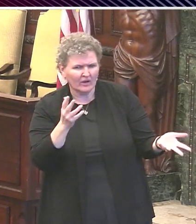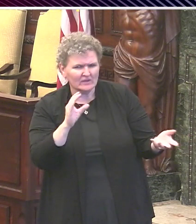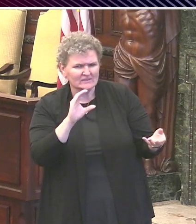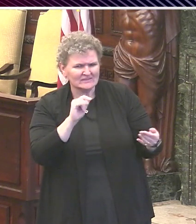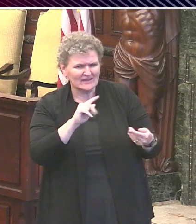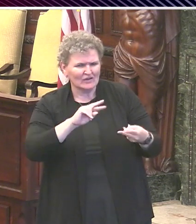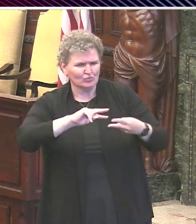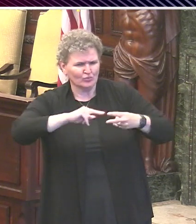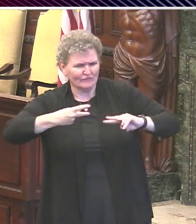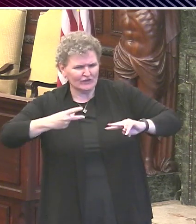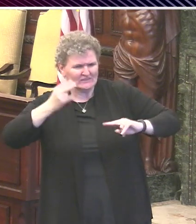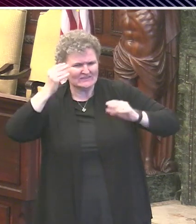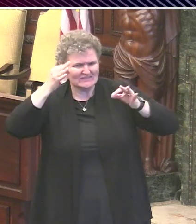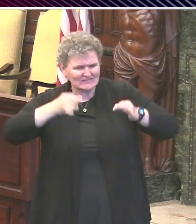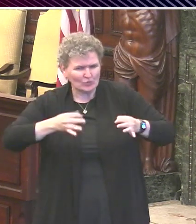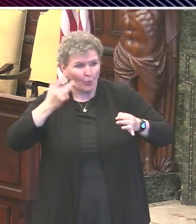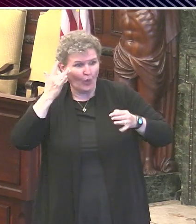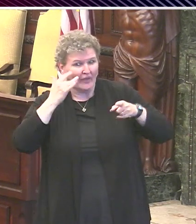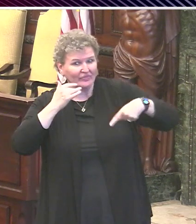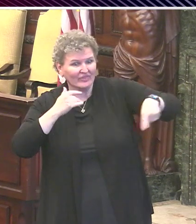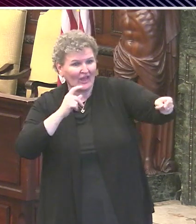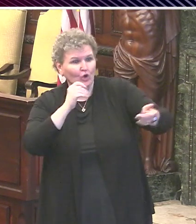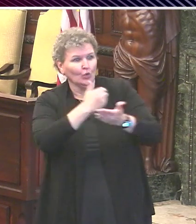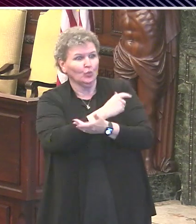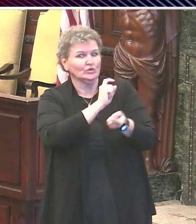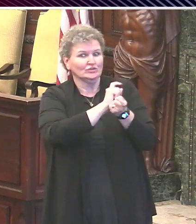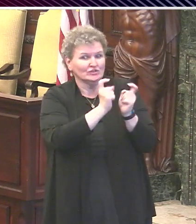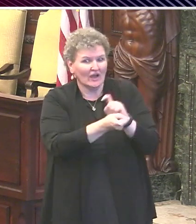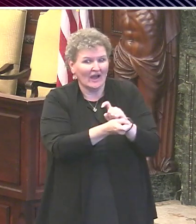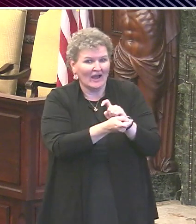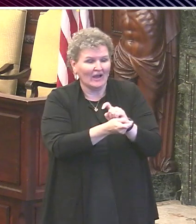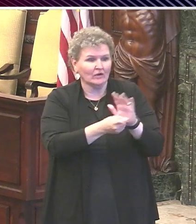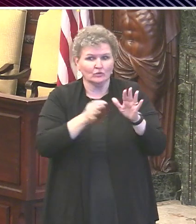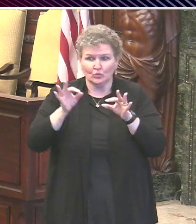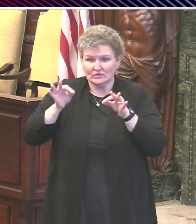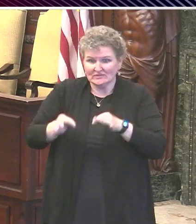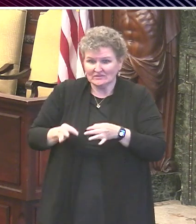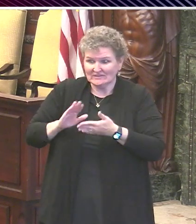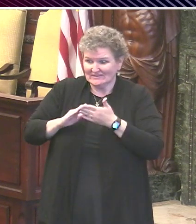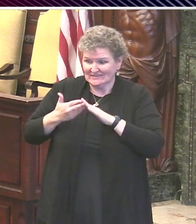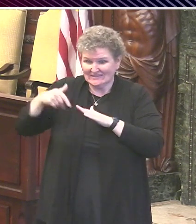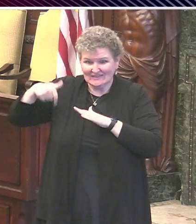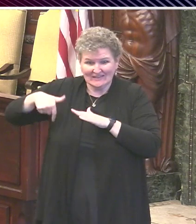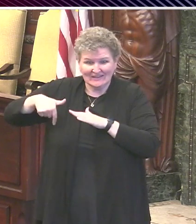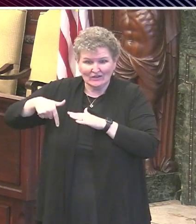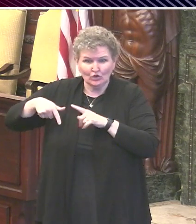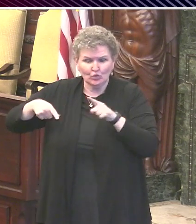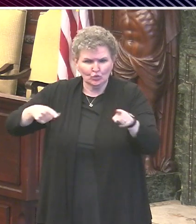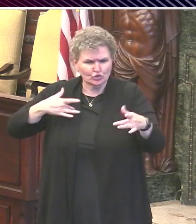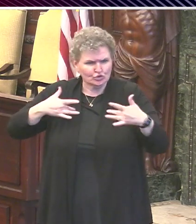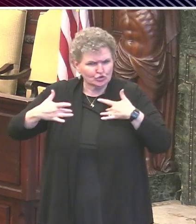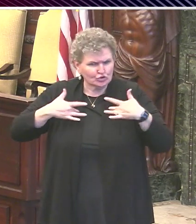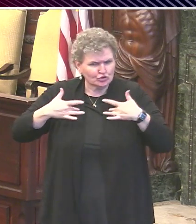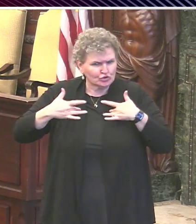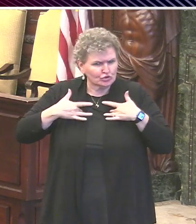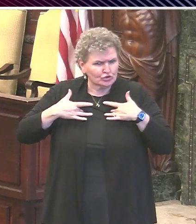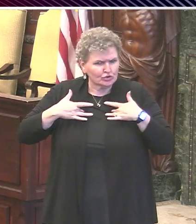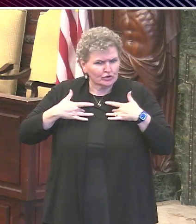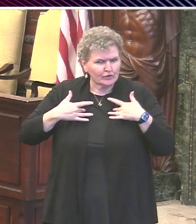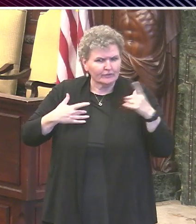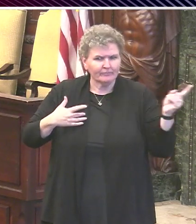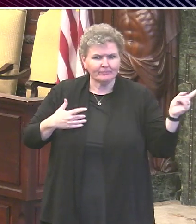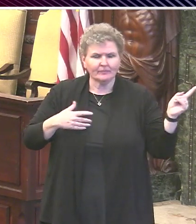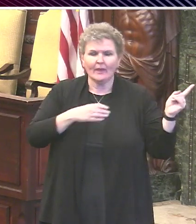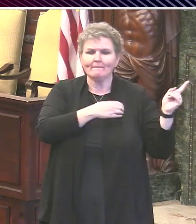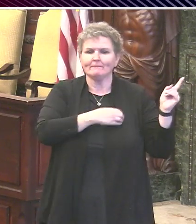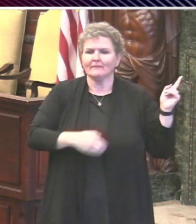in the negotiation has changed? Are you closer? First of all, it's not been